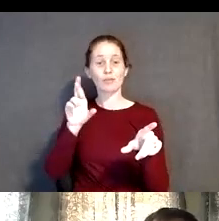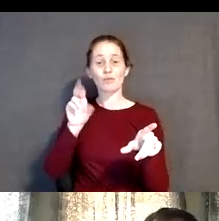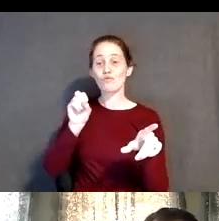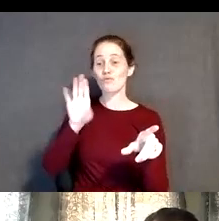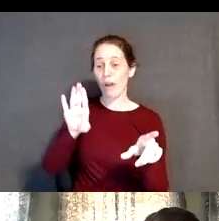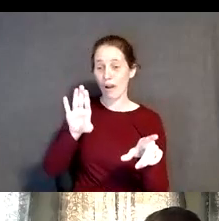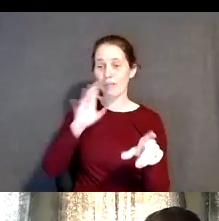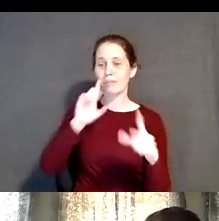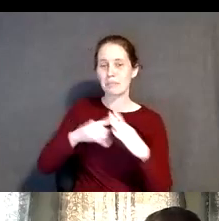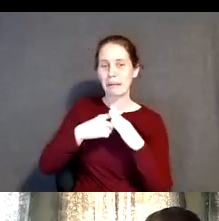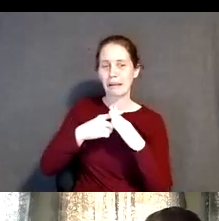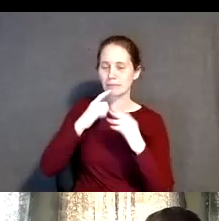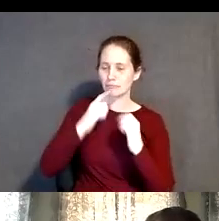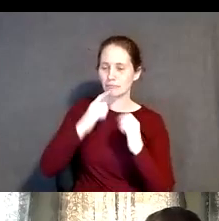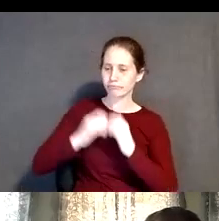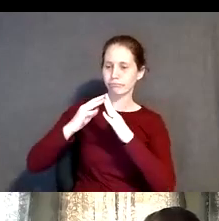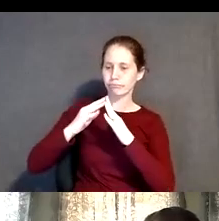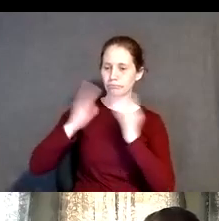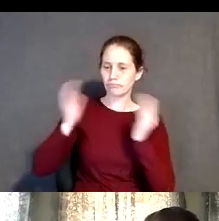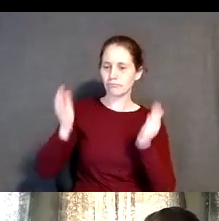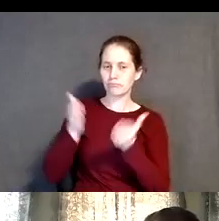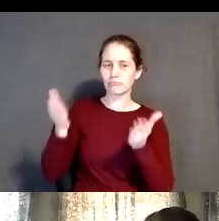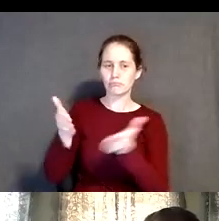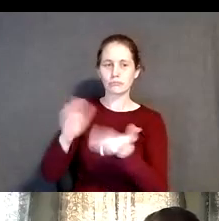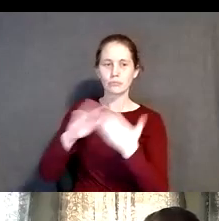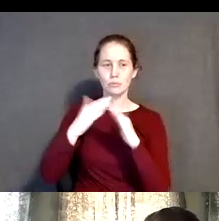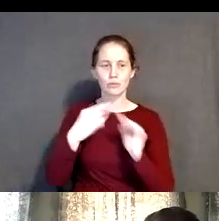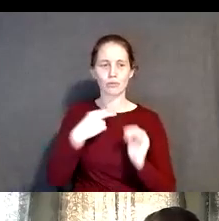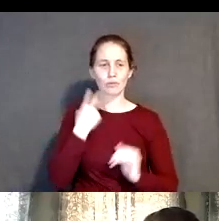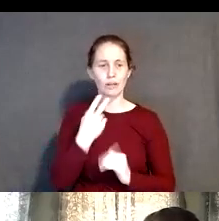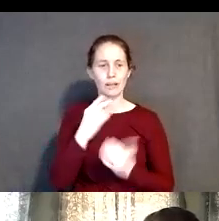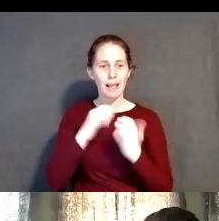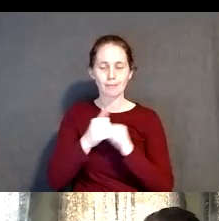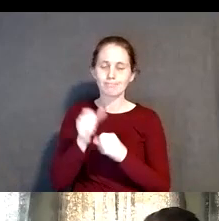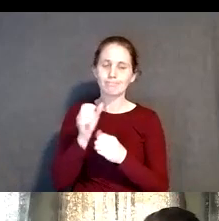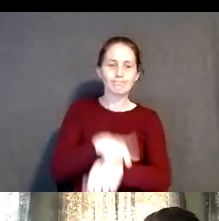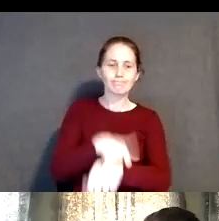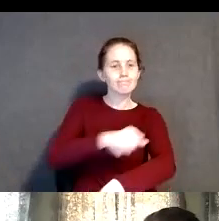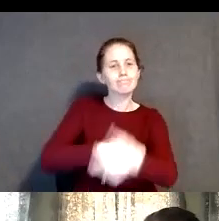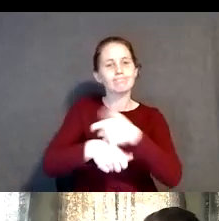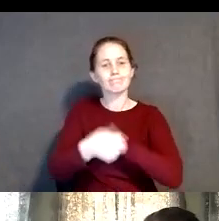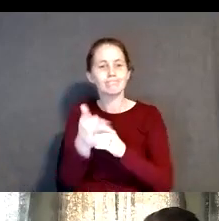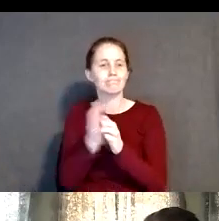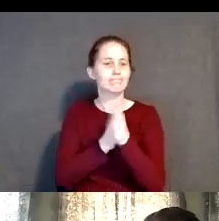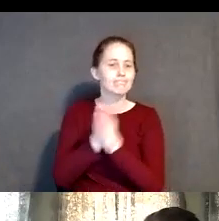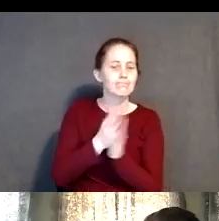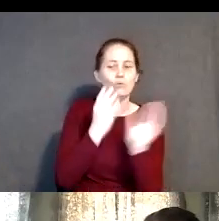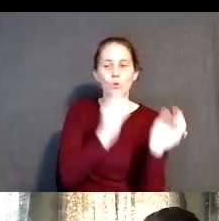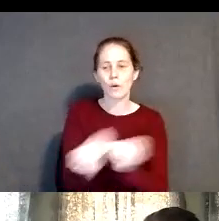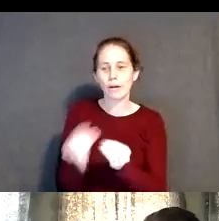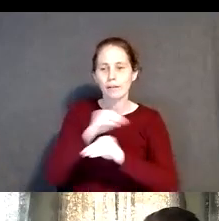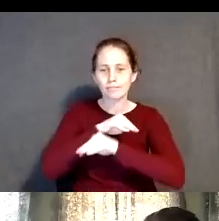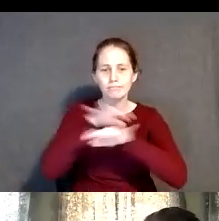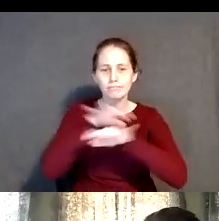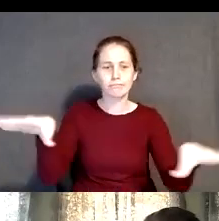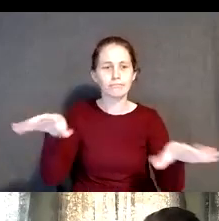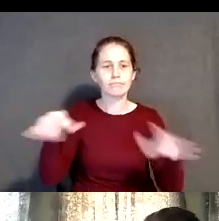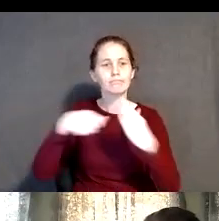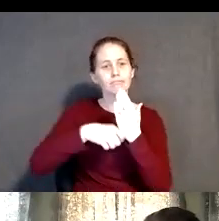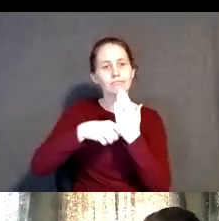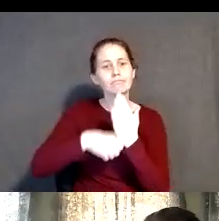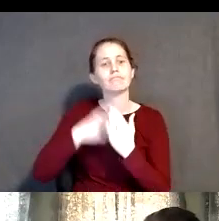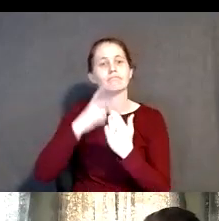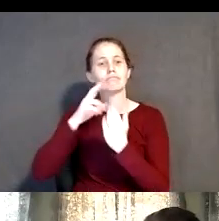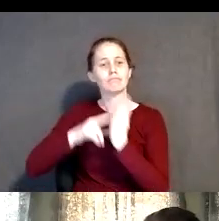Rob began building up the community's voice by hitting the pavement, organizing and circulating petitions in a number